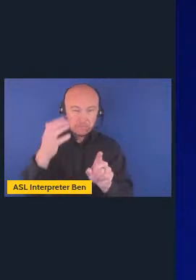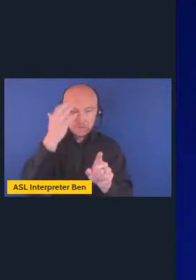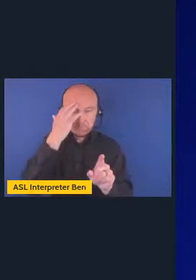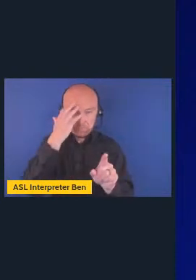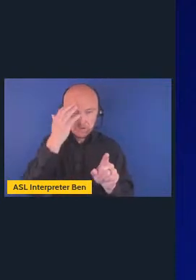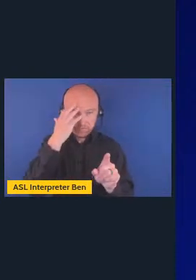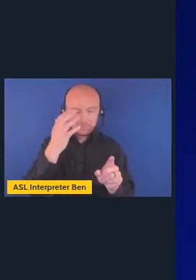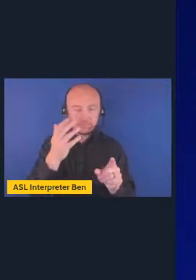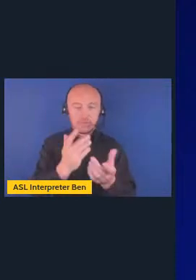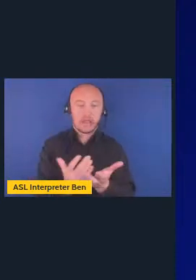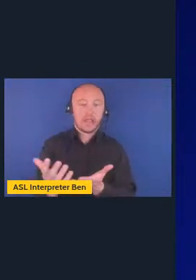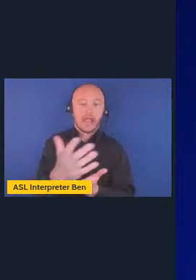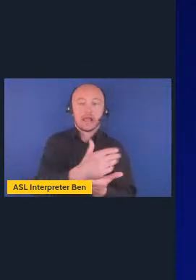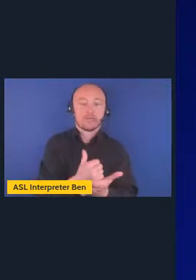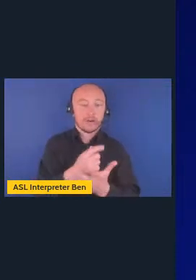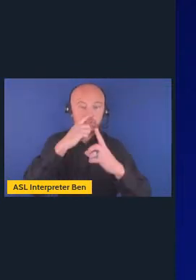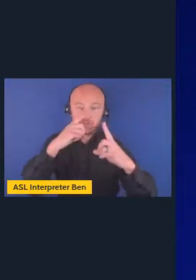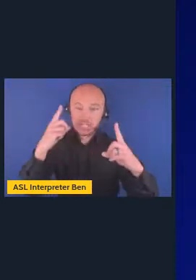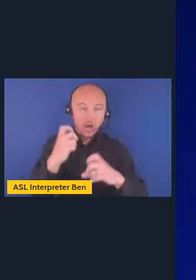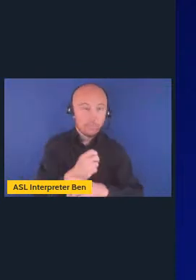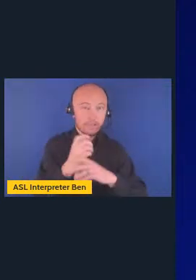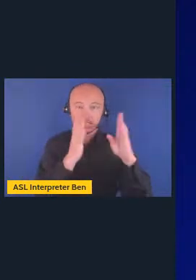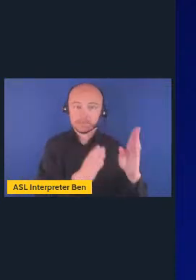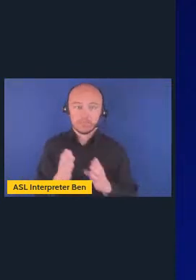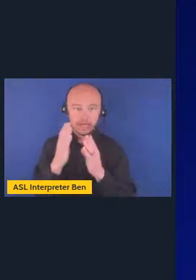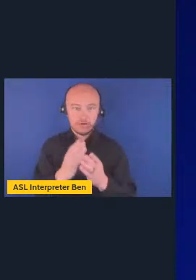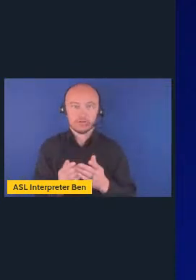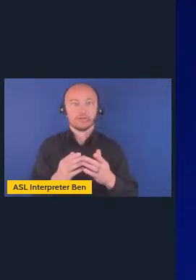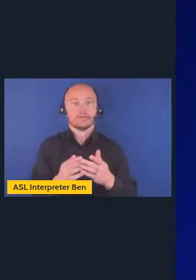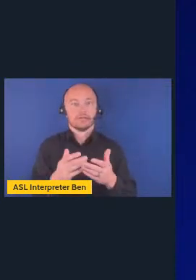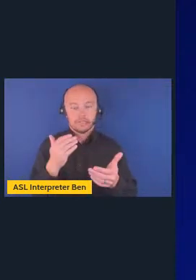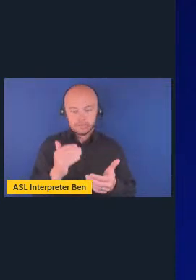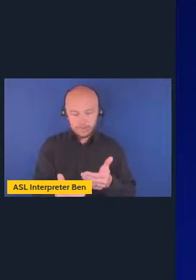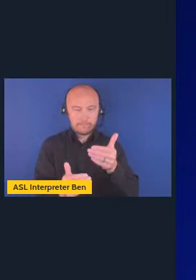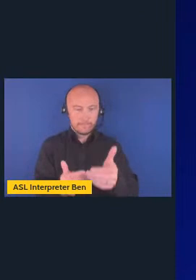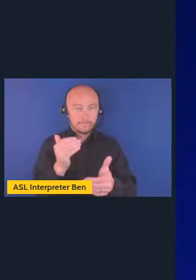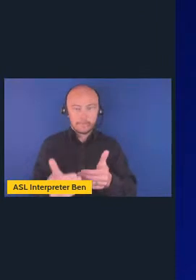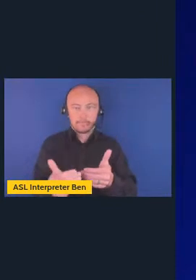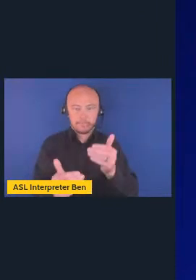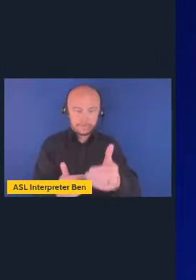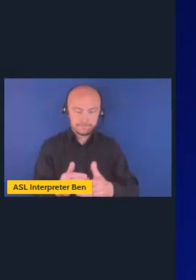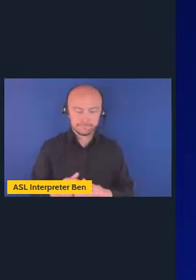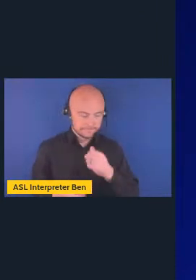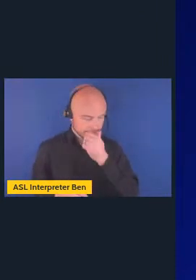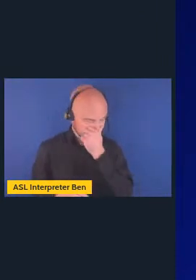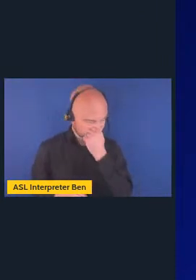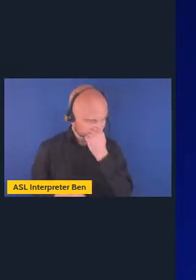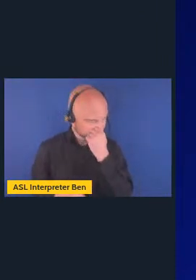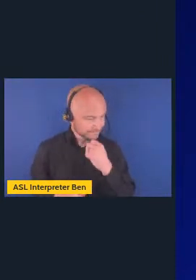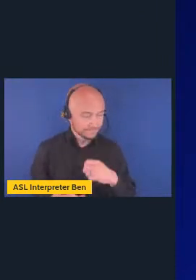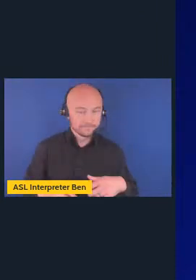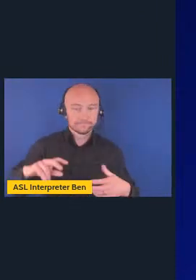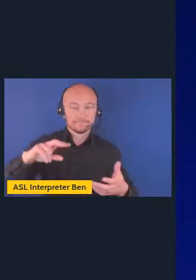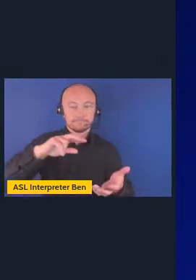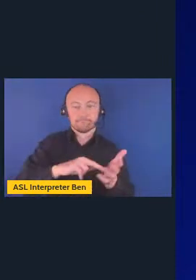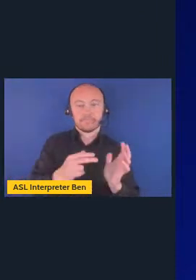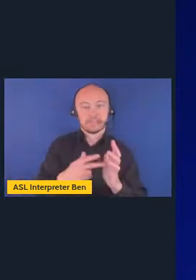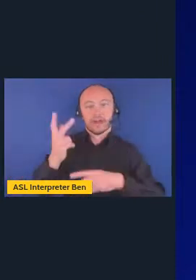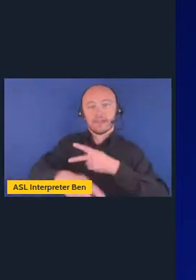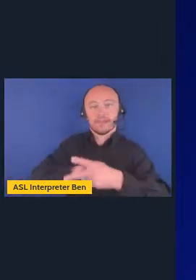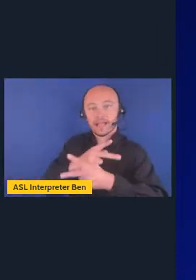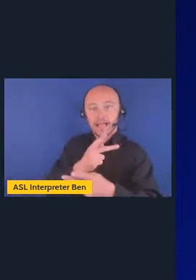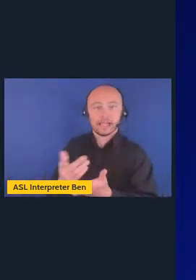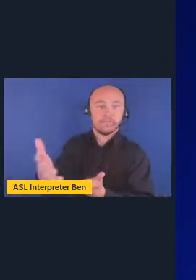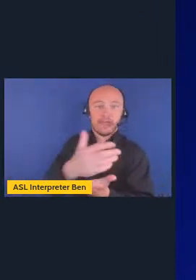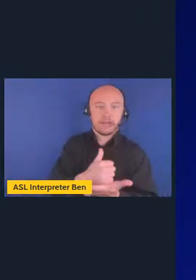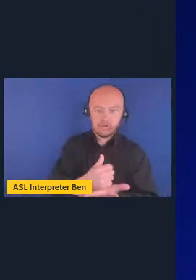But an aggregator is a complex pattern, so let's walk through this step by step. The first thing to do is to define the type of aggregator you're